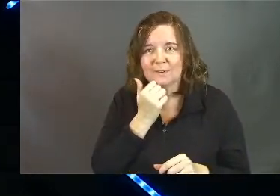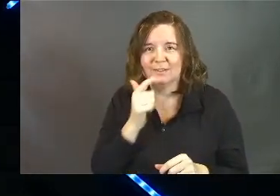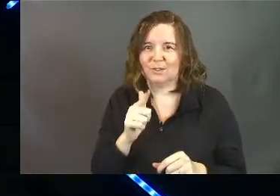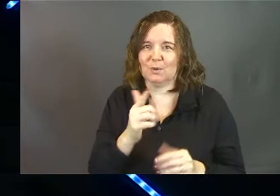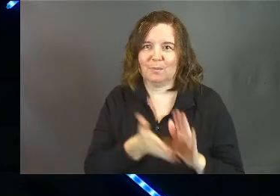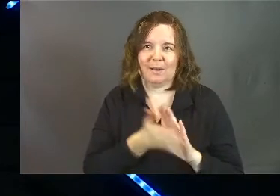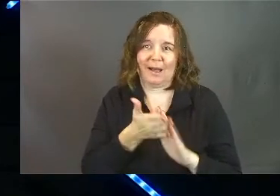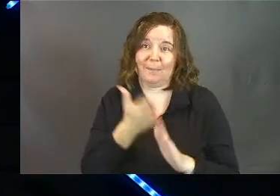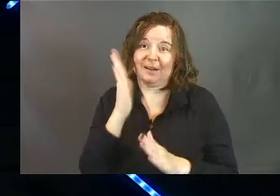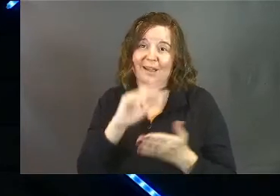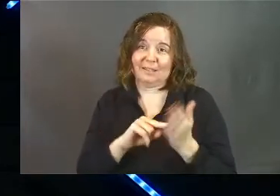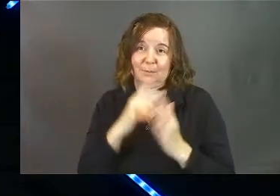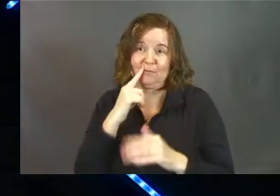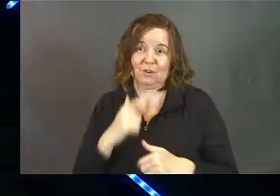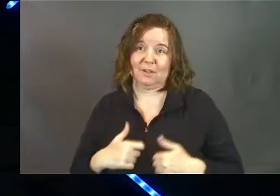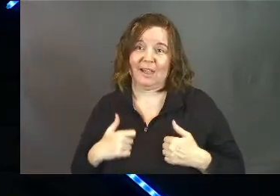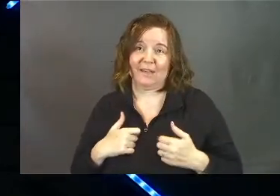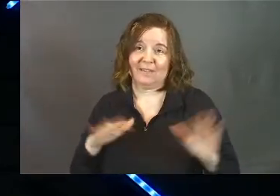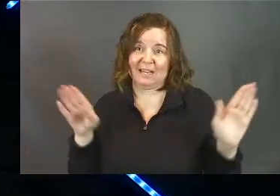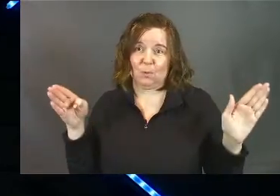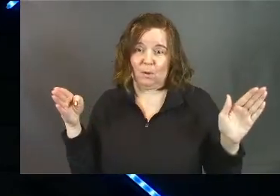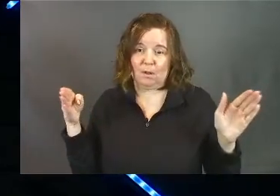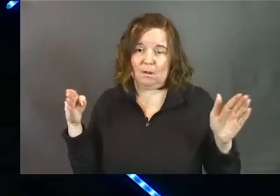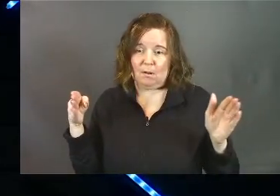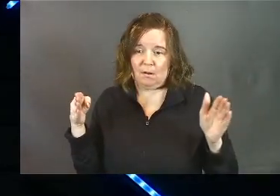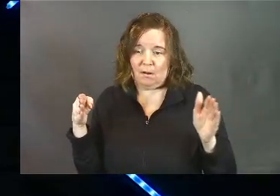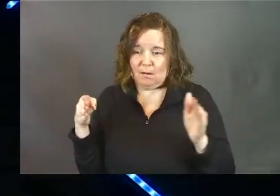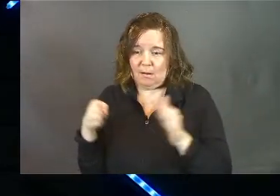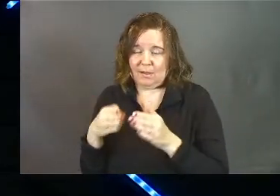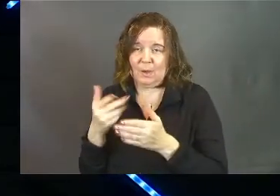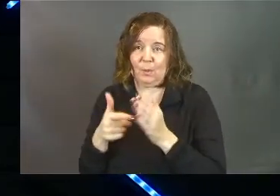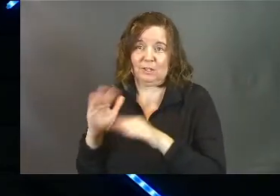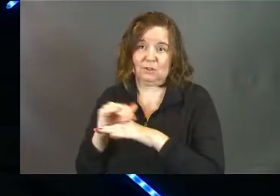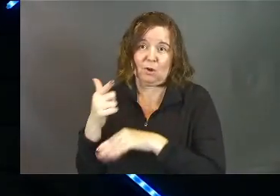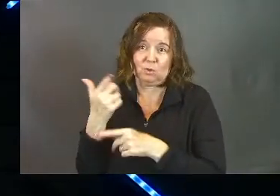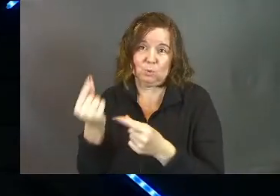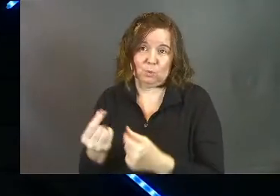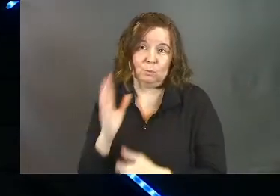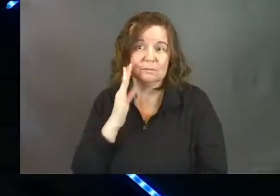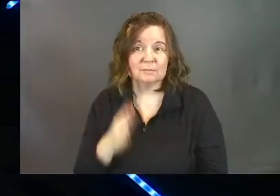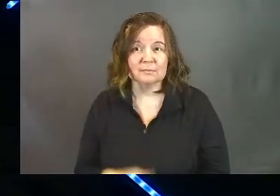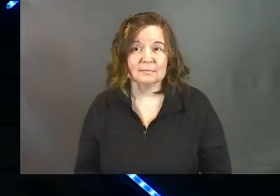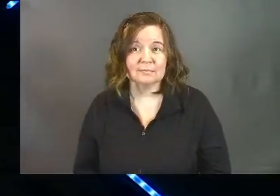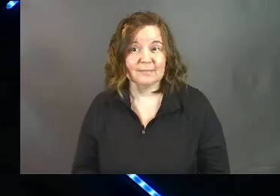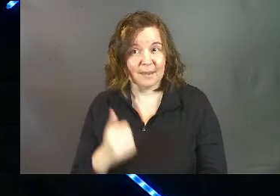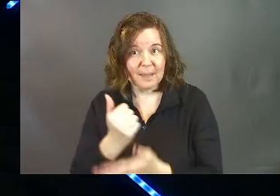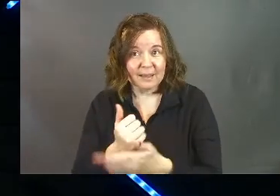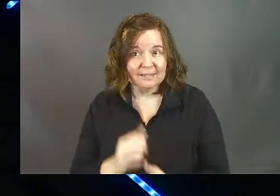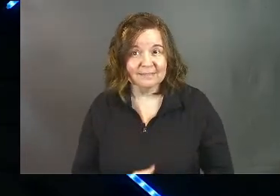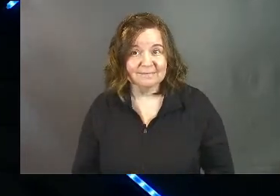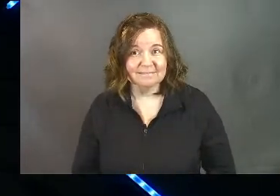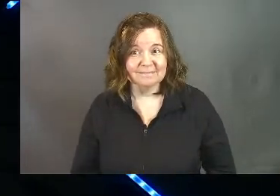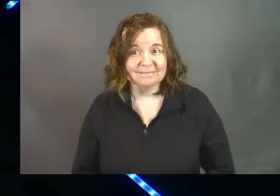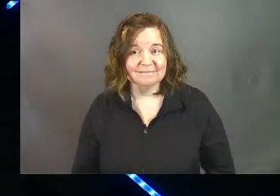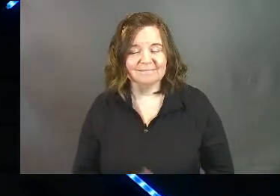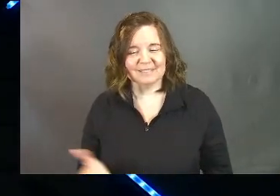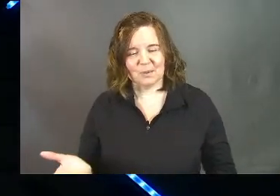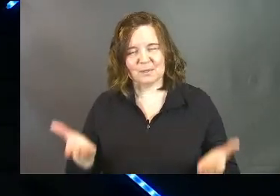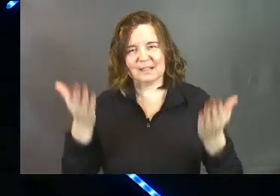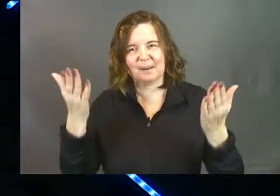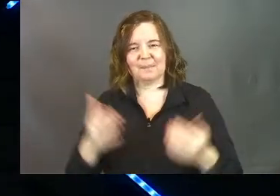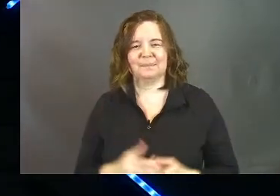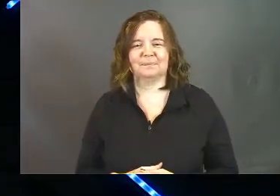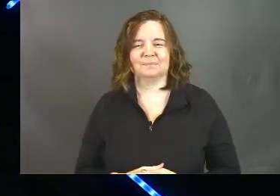to be operating in God's purpose for your life, and he's going to narrow the focus of your life into what he's called you to do. Amen? Amen. Can we stand